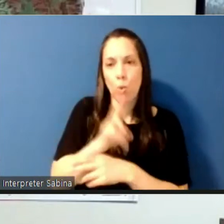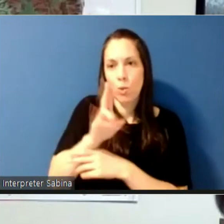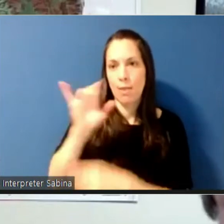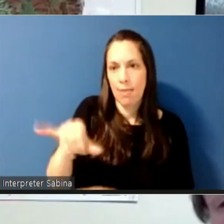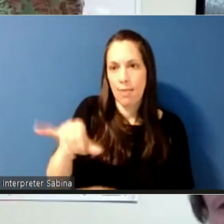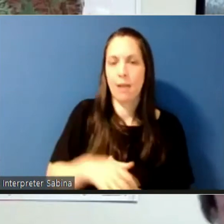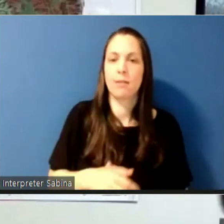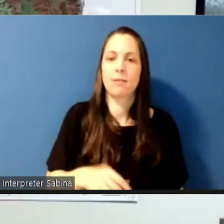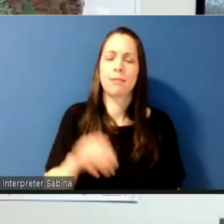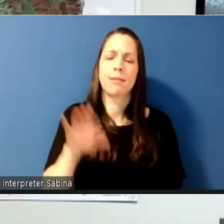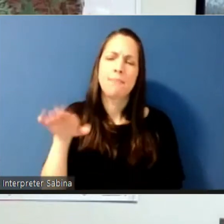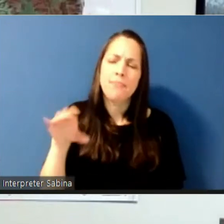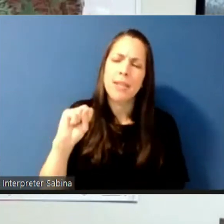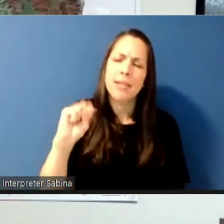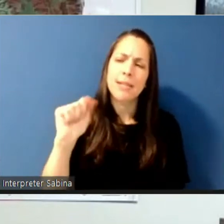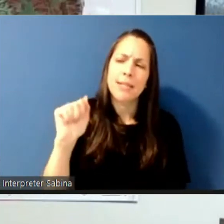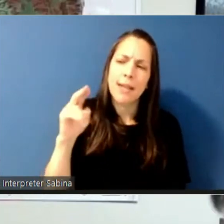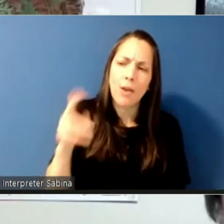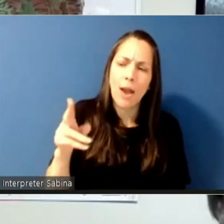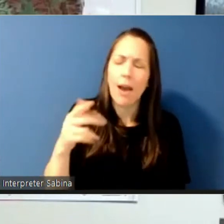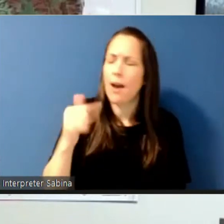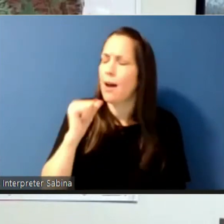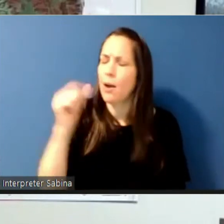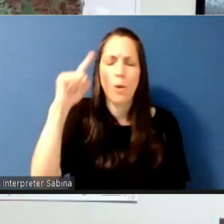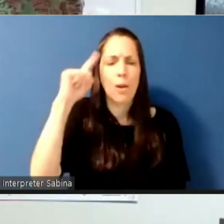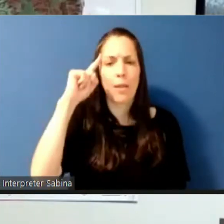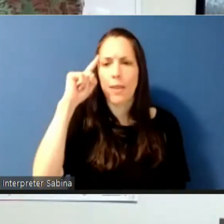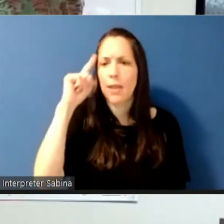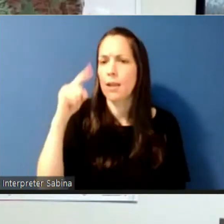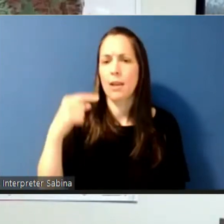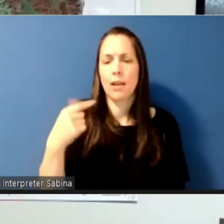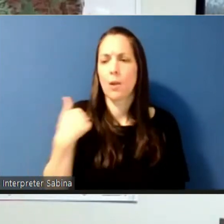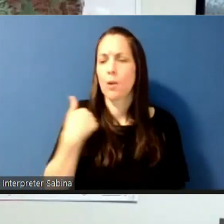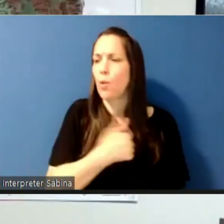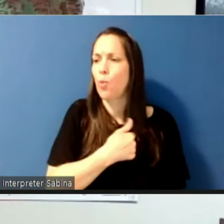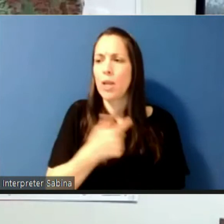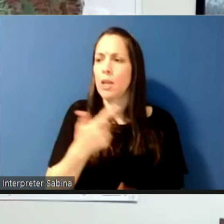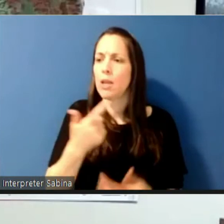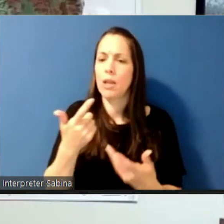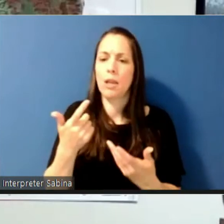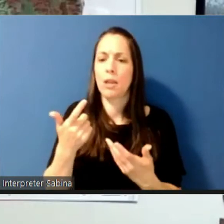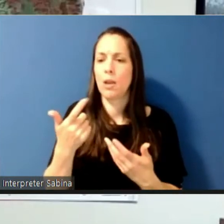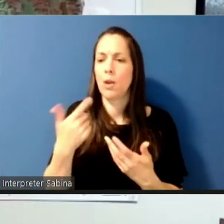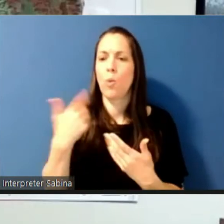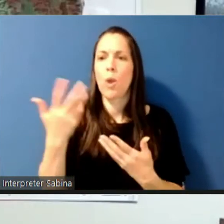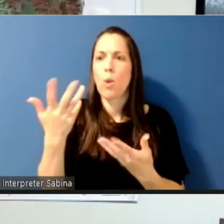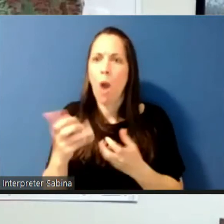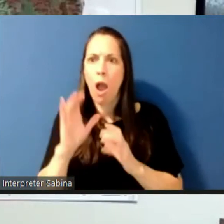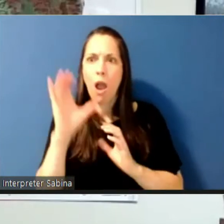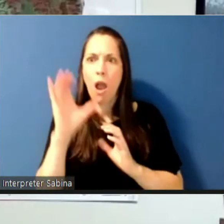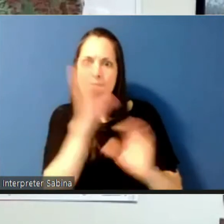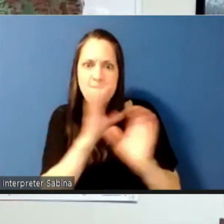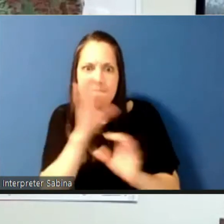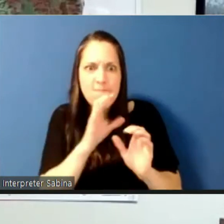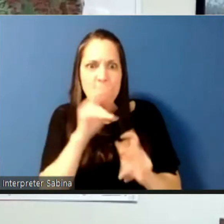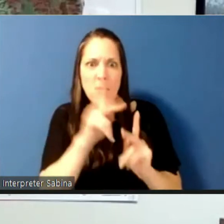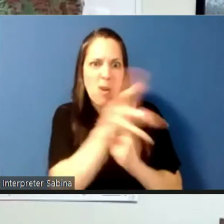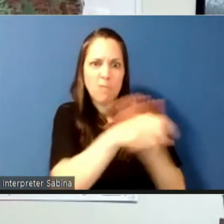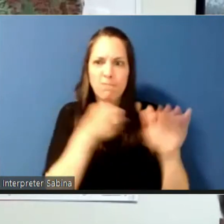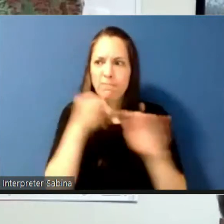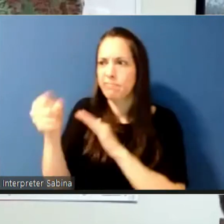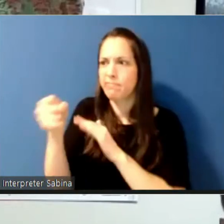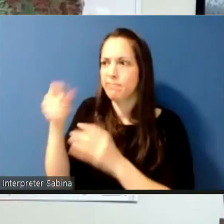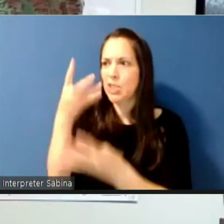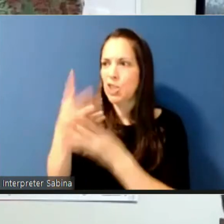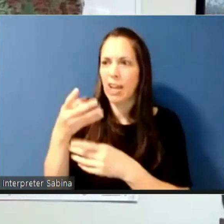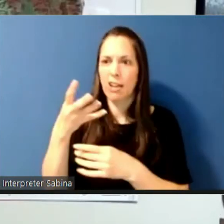Sarah, I don't think that we are looking for finding people out and putting them in jail or finding them. We want to